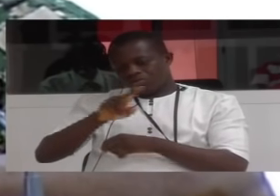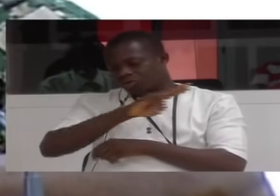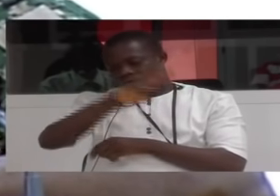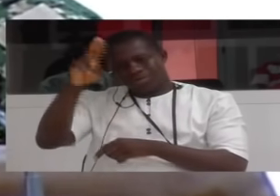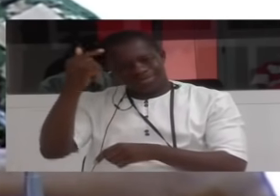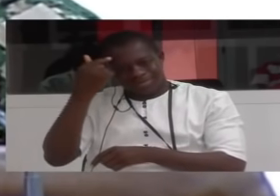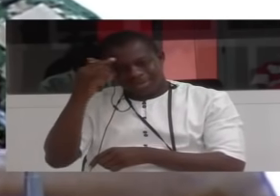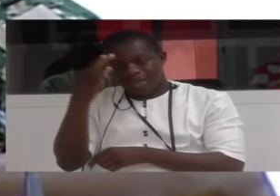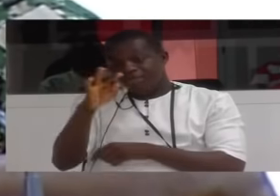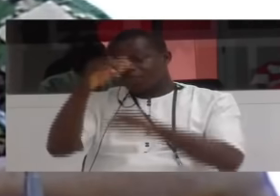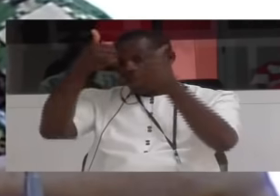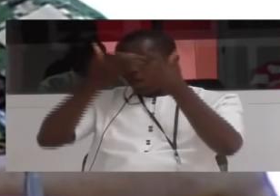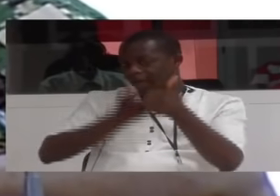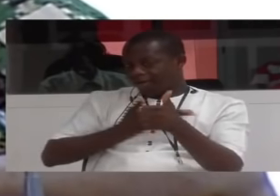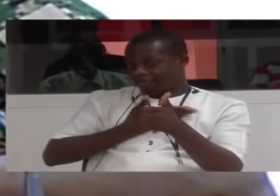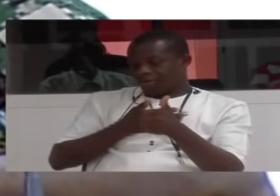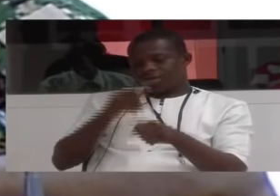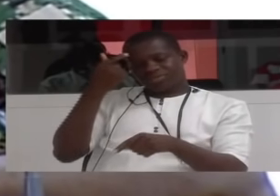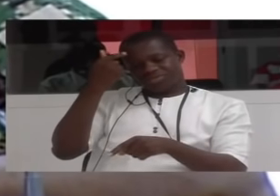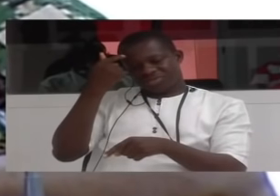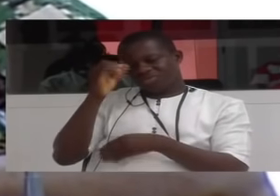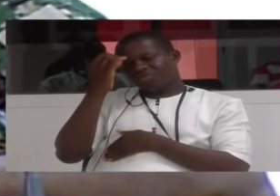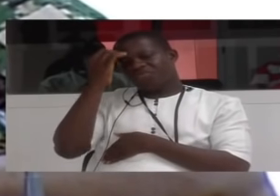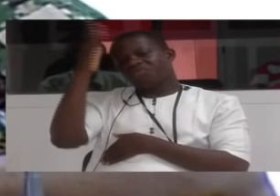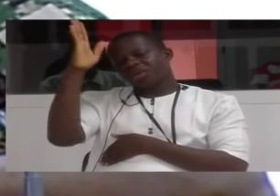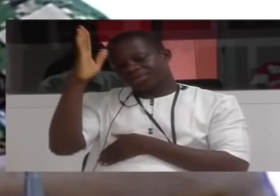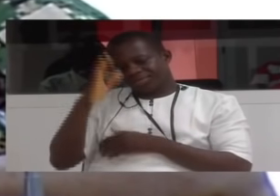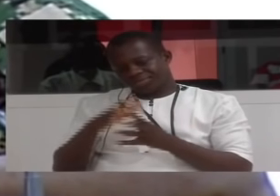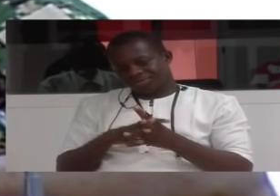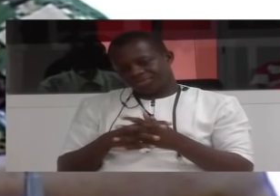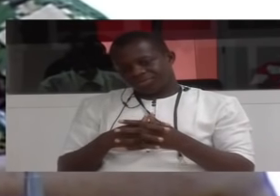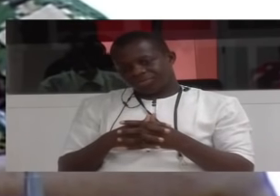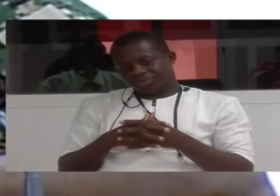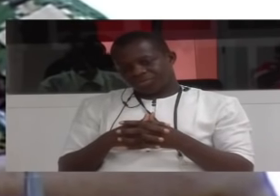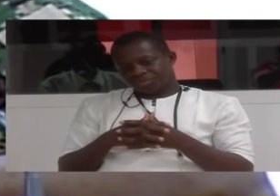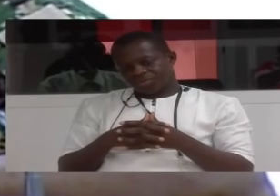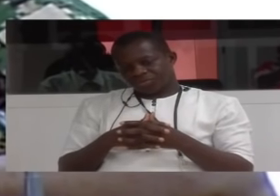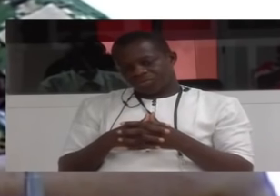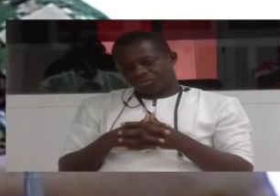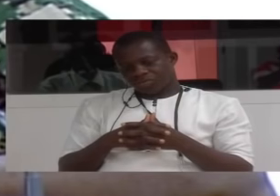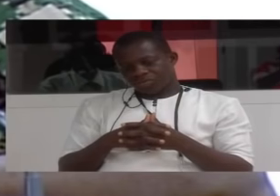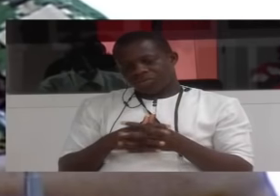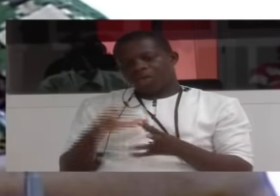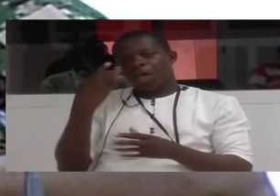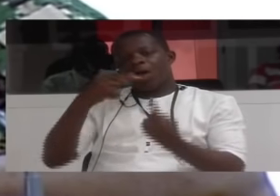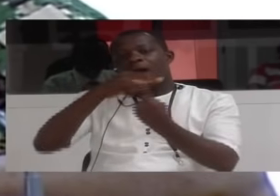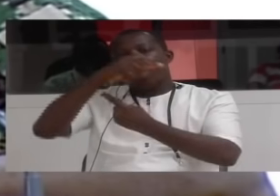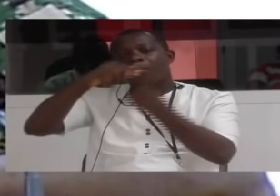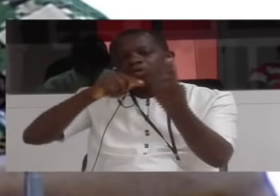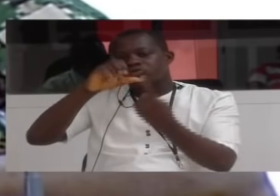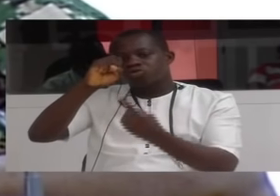yaakarumako su amé tam xamna fatena. I don't think so. If I did, I cannot recall. How about Suwandi